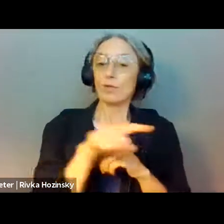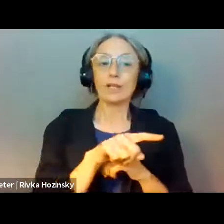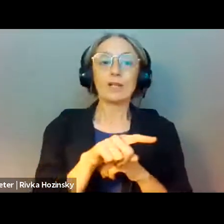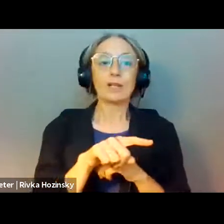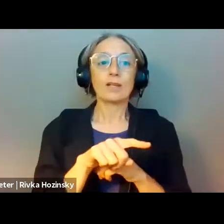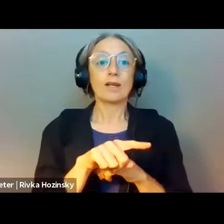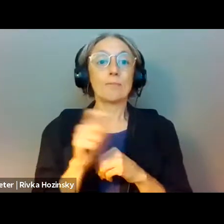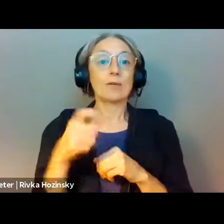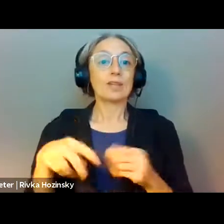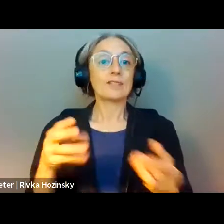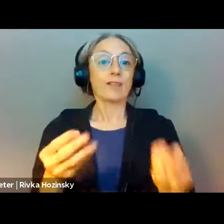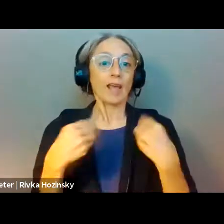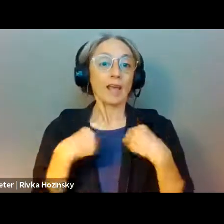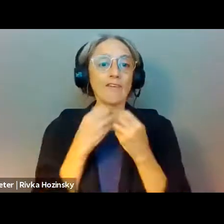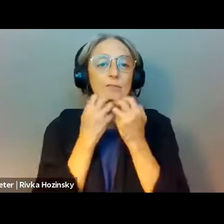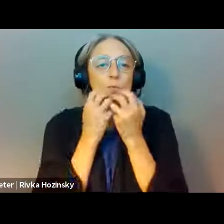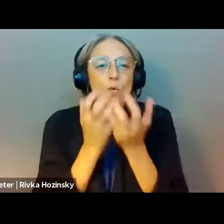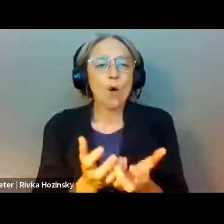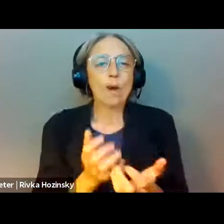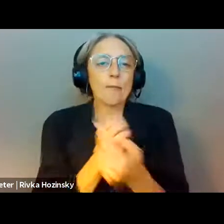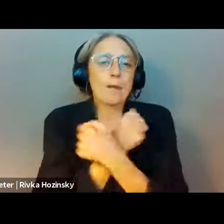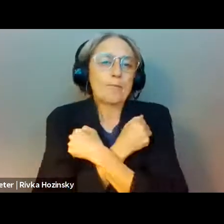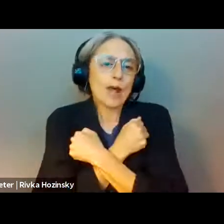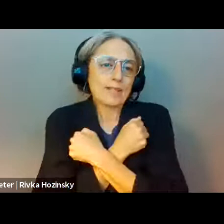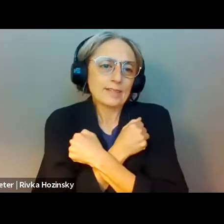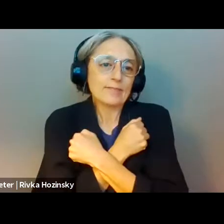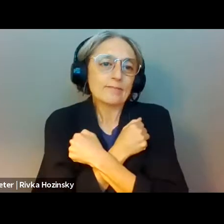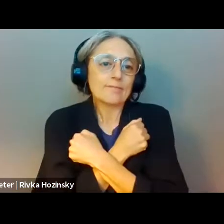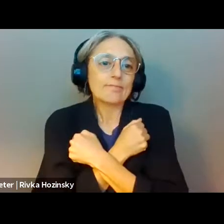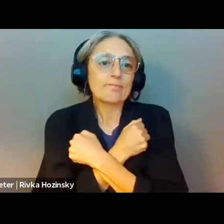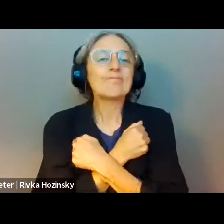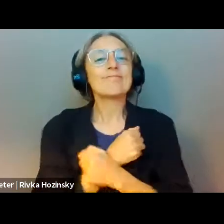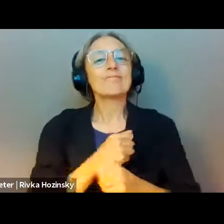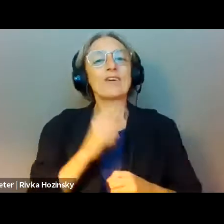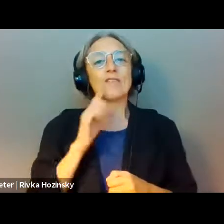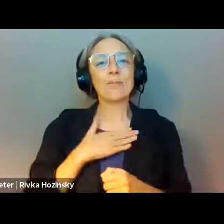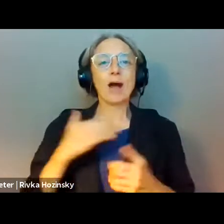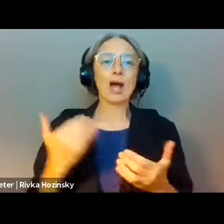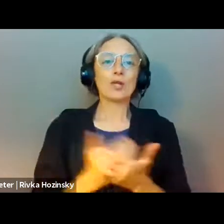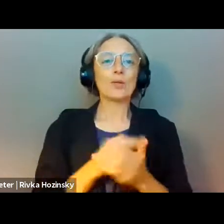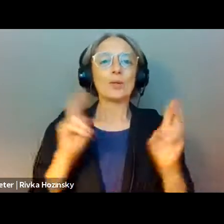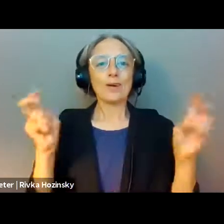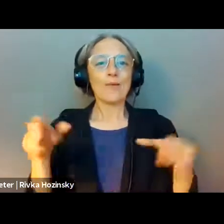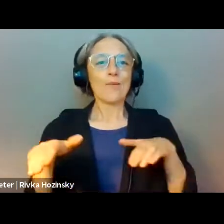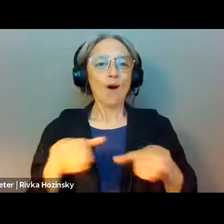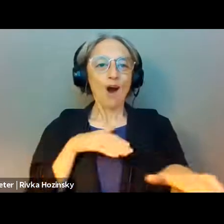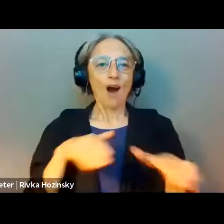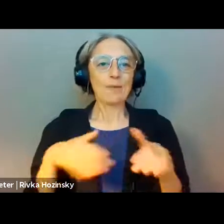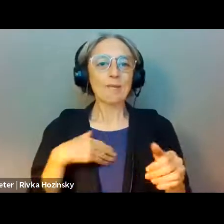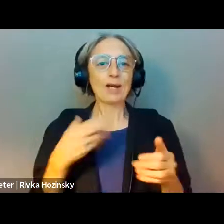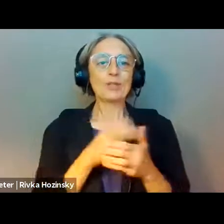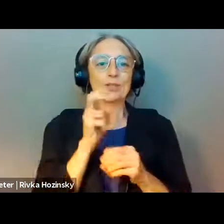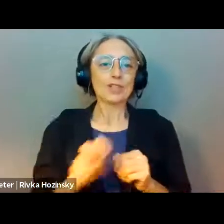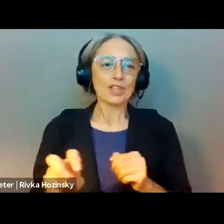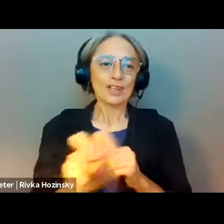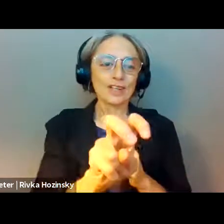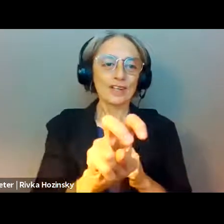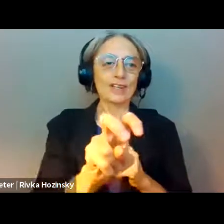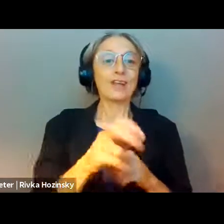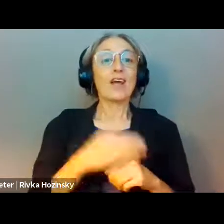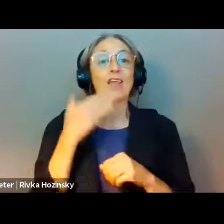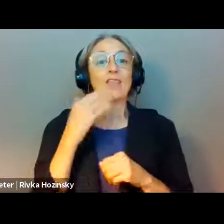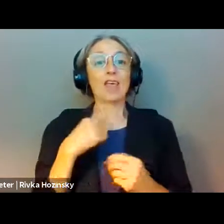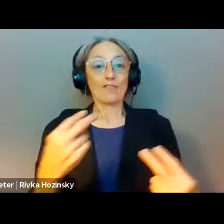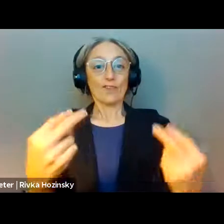gave me in my new walk. Thank you for seeing me. Thank you for engaging me. Thank you for giving